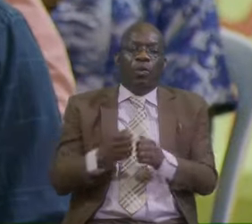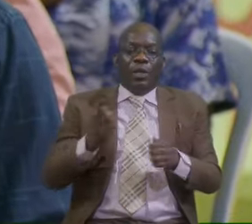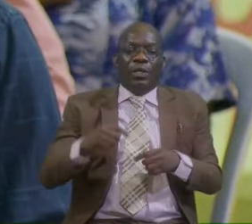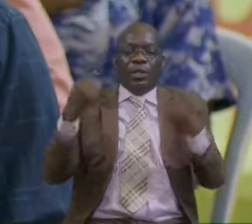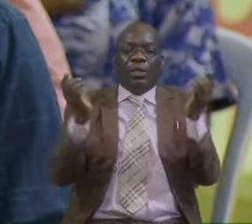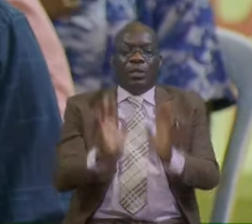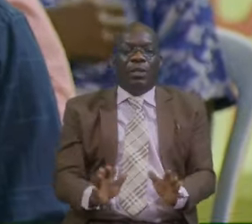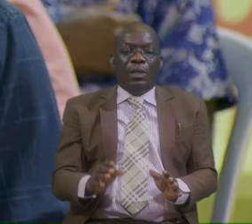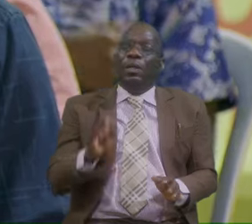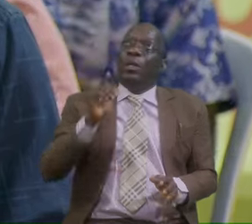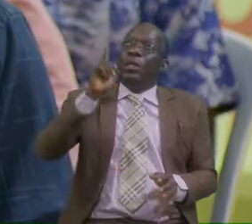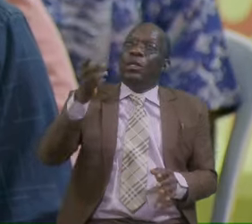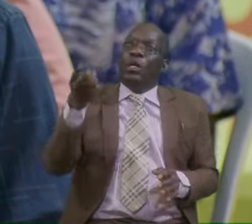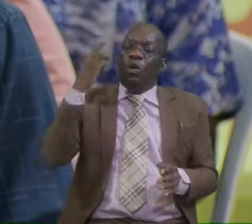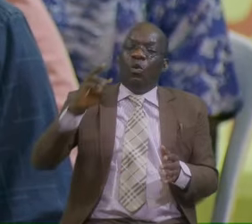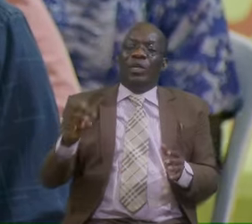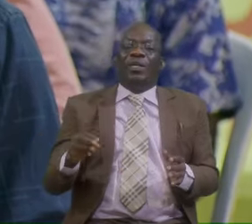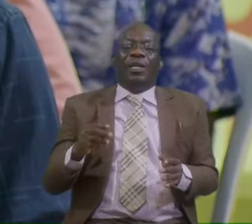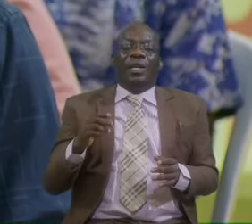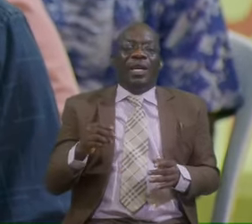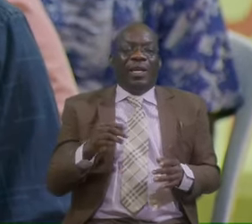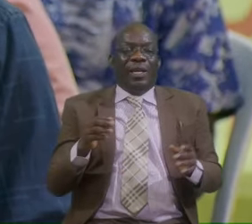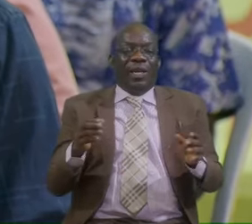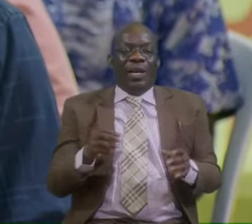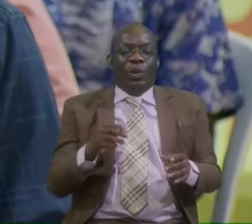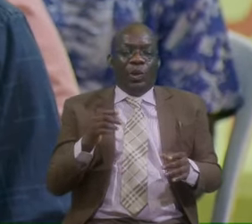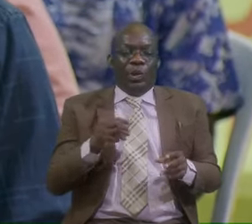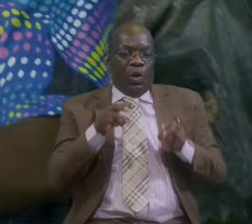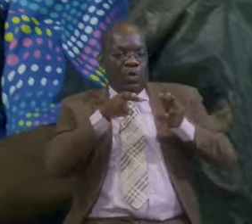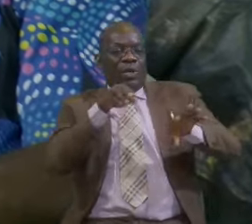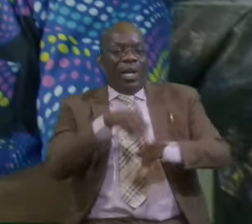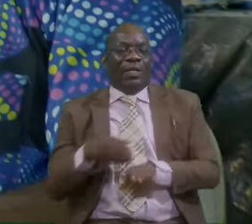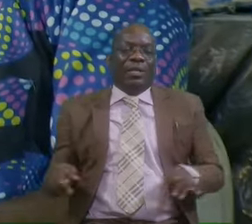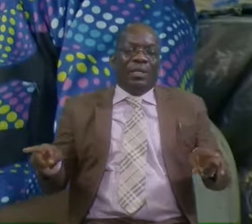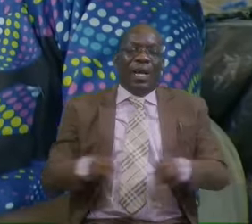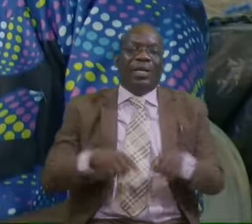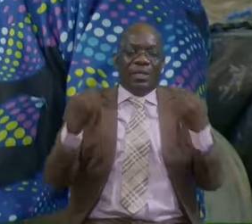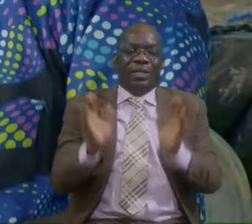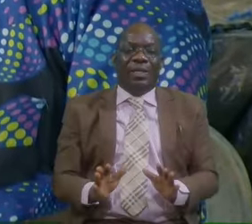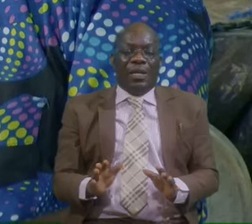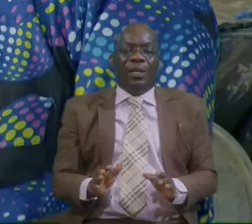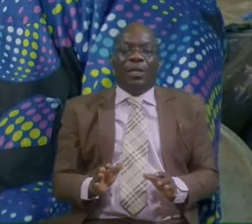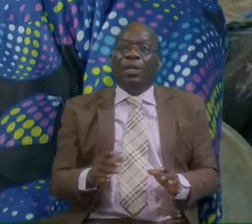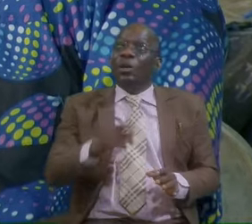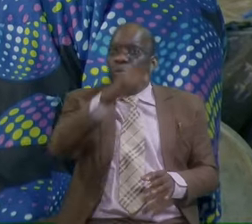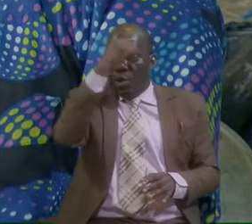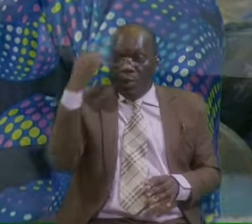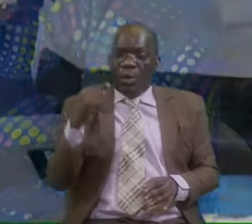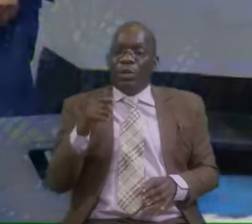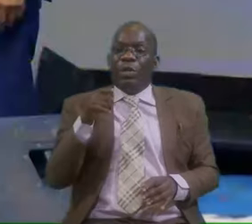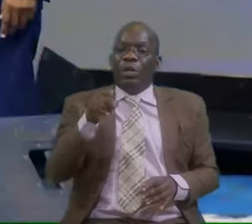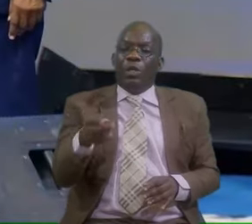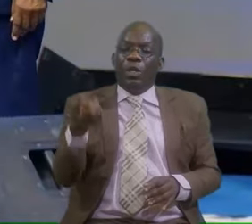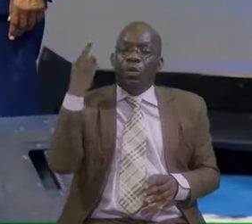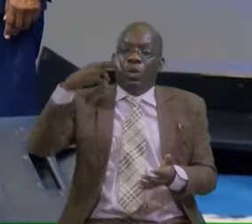He was treated like a sinner, like a transgressor, because he was standing